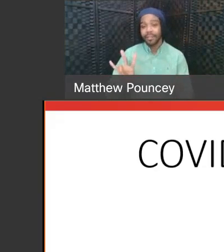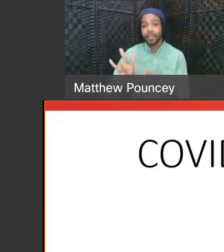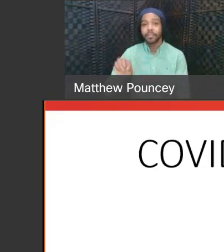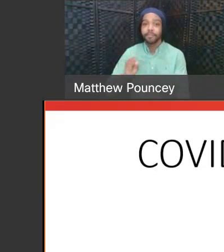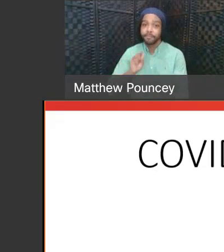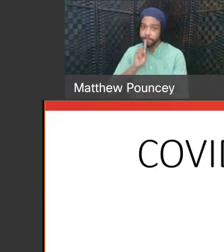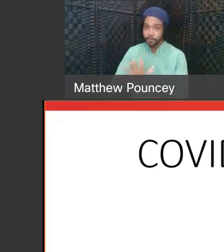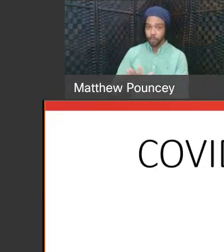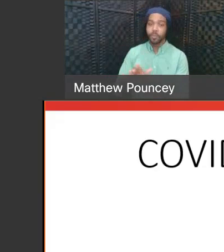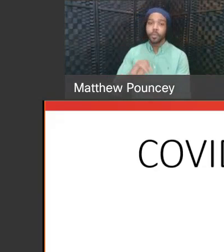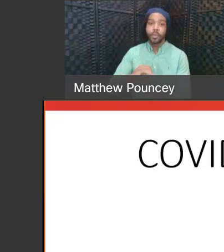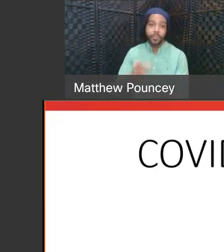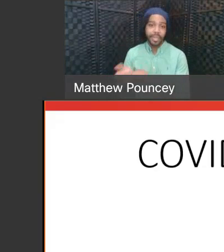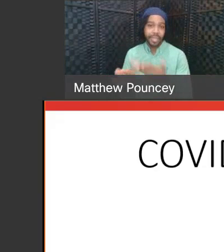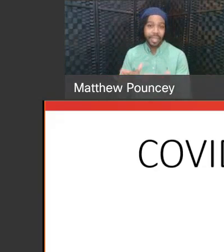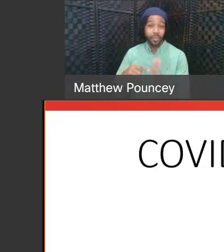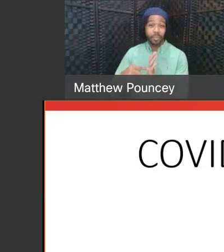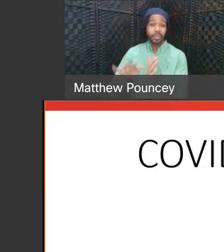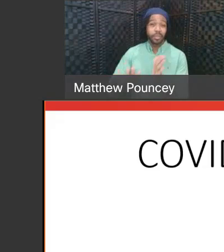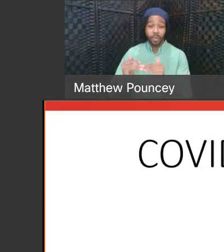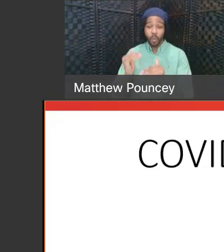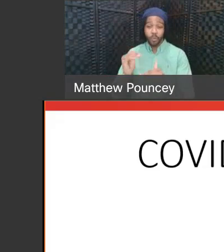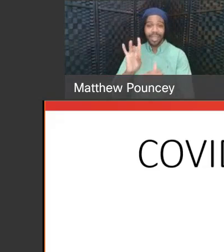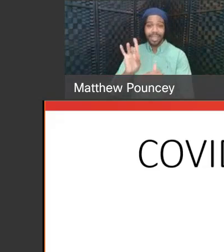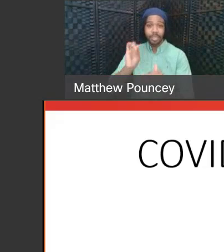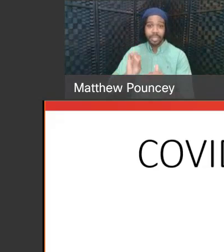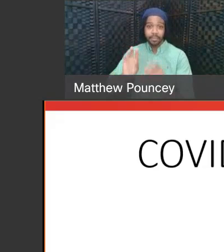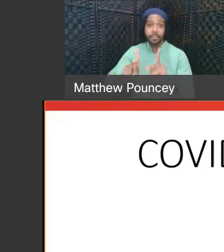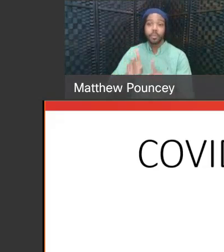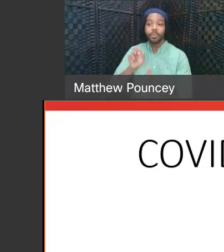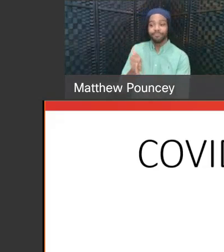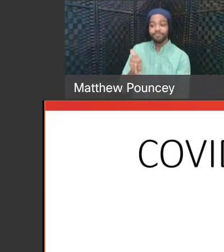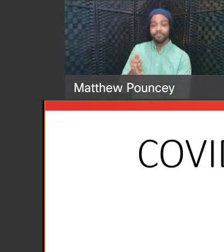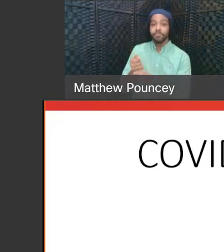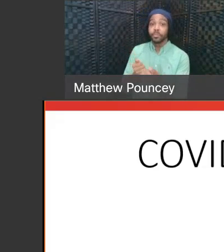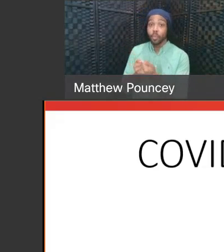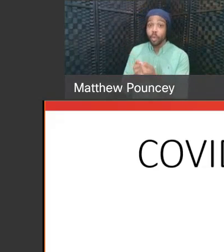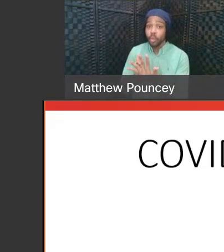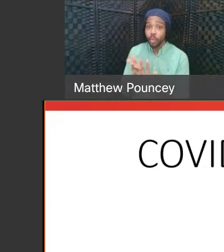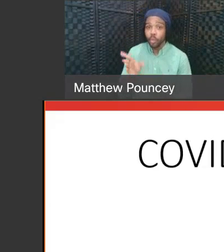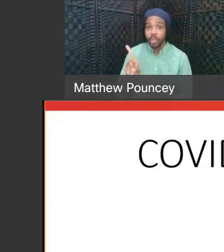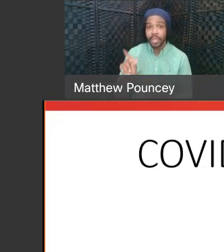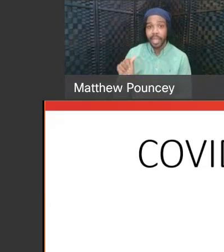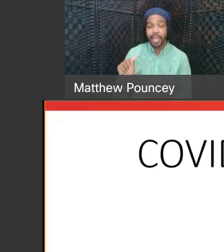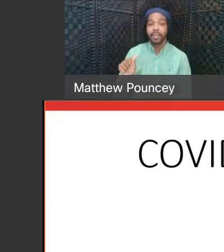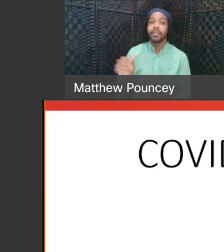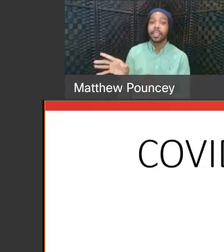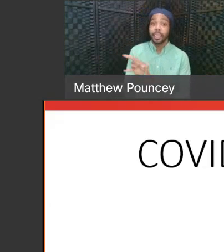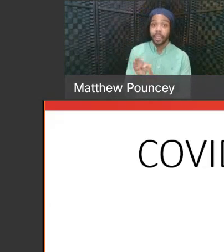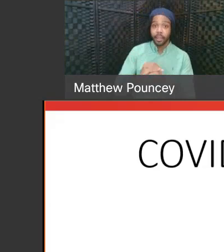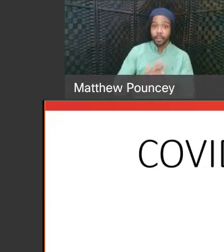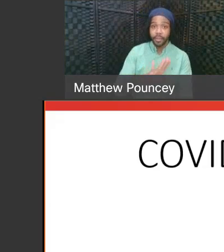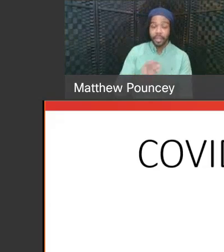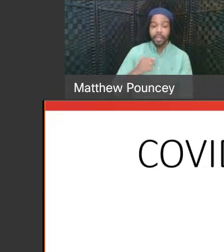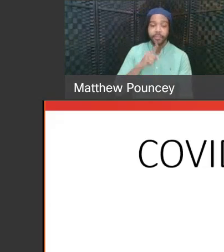COVID deaths, representing just over 8% of people supported by DDA who contracted COVID and have a